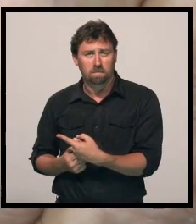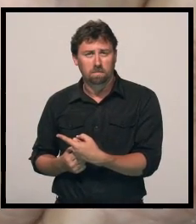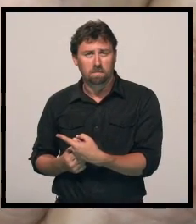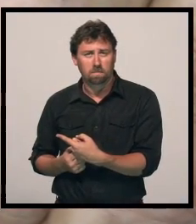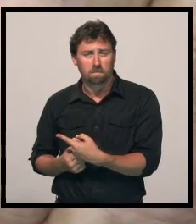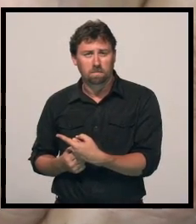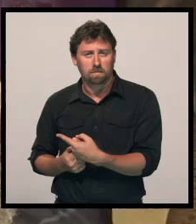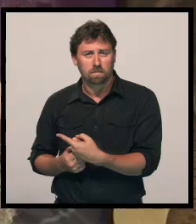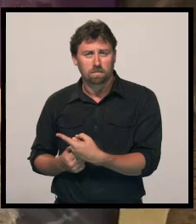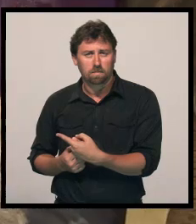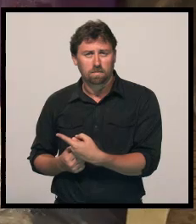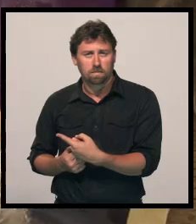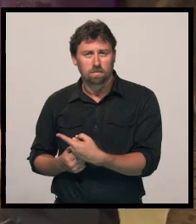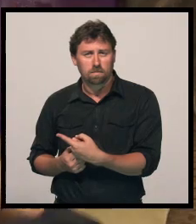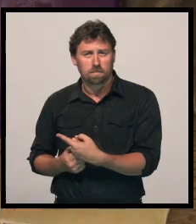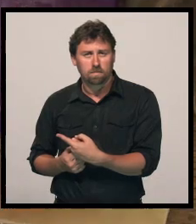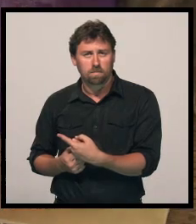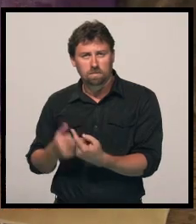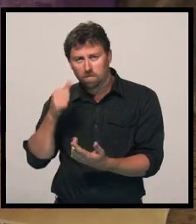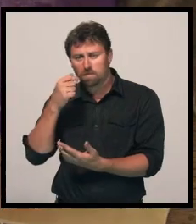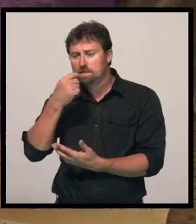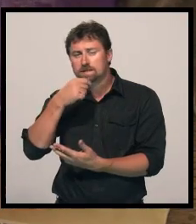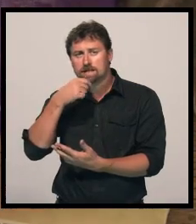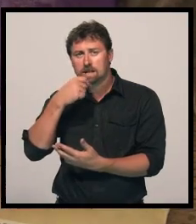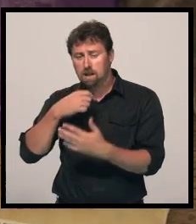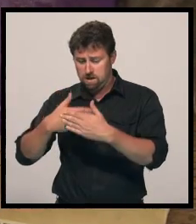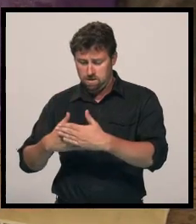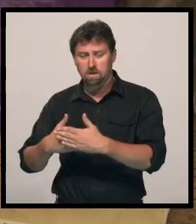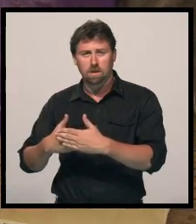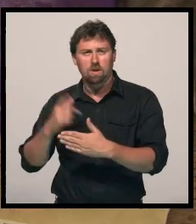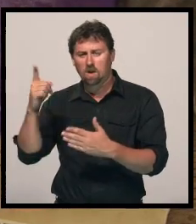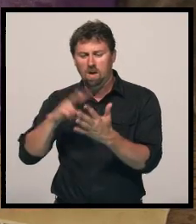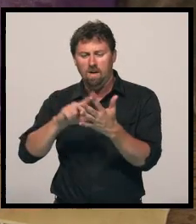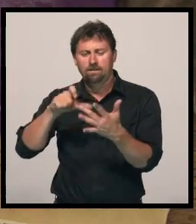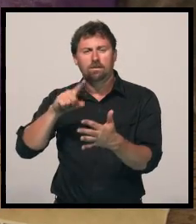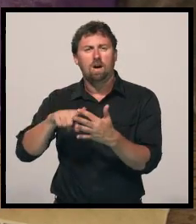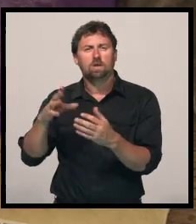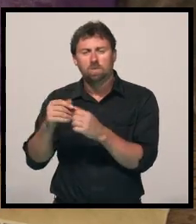down where those pencil lines are. So when you're in the vise and you're sawing,